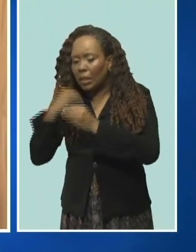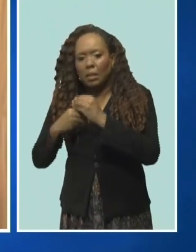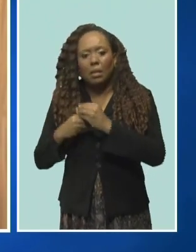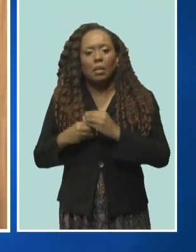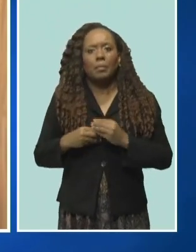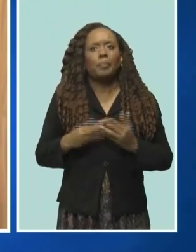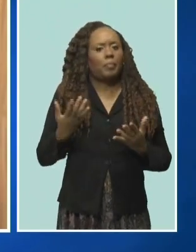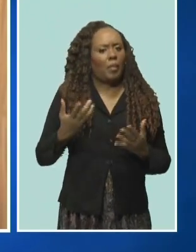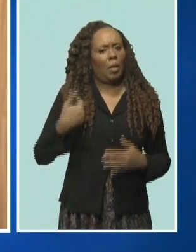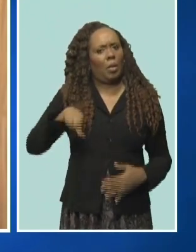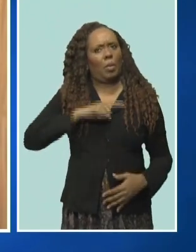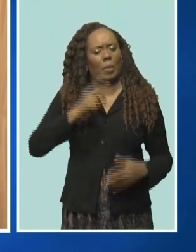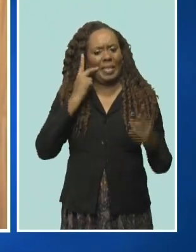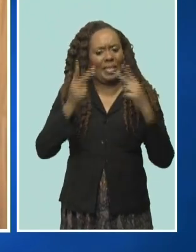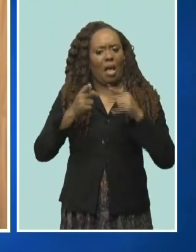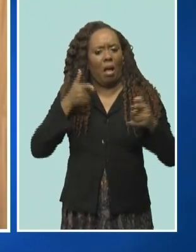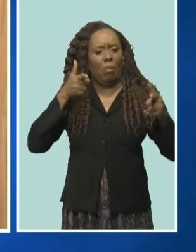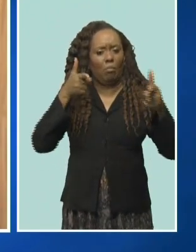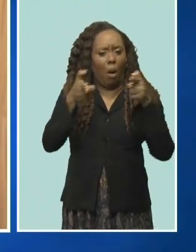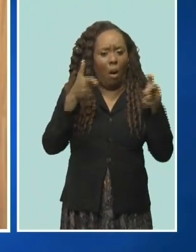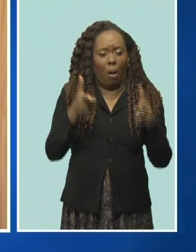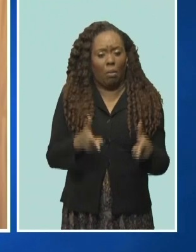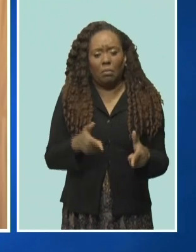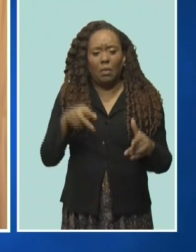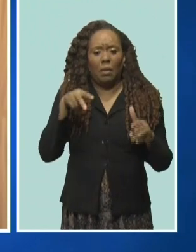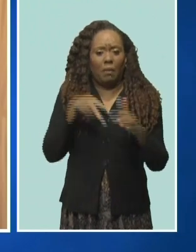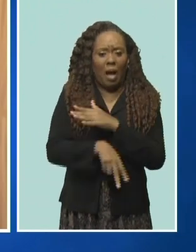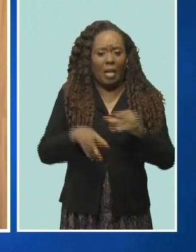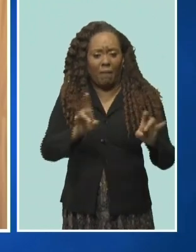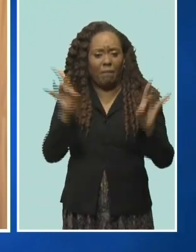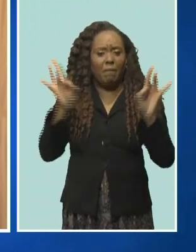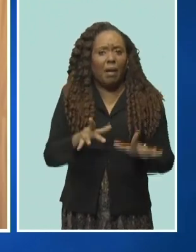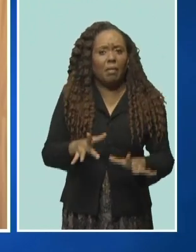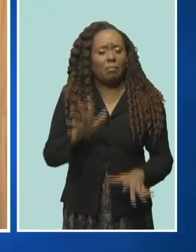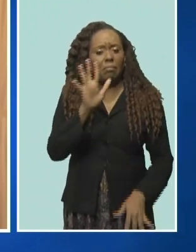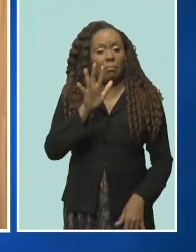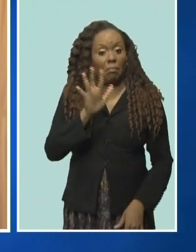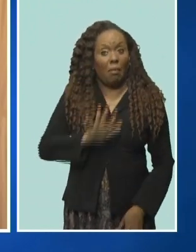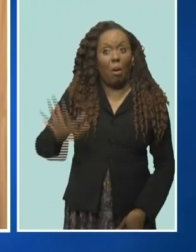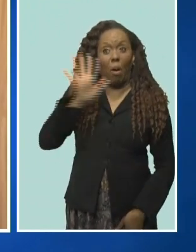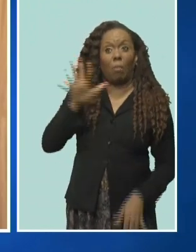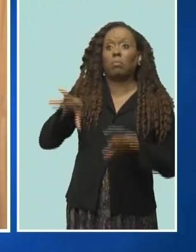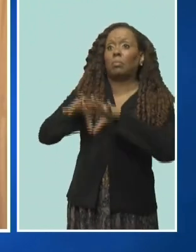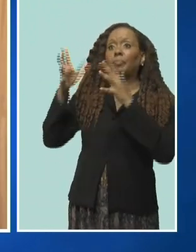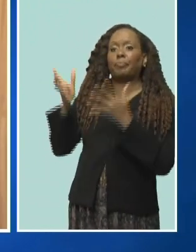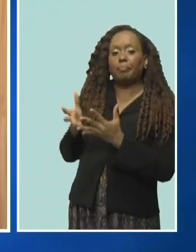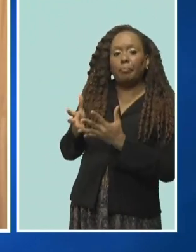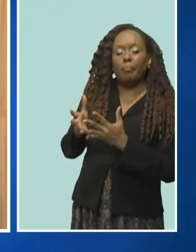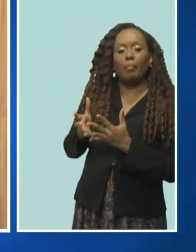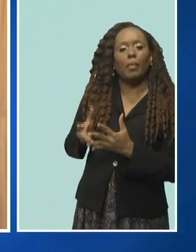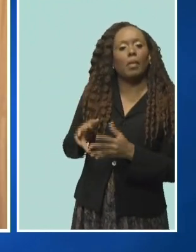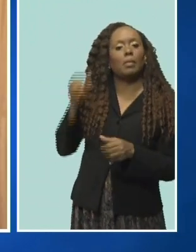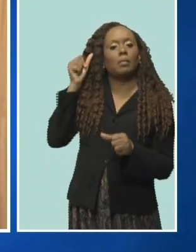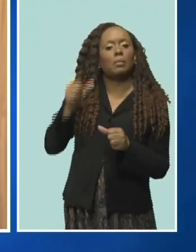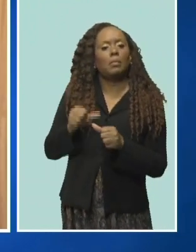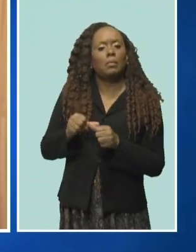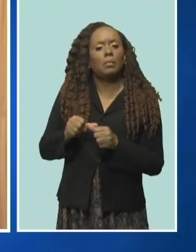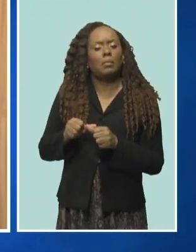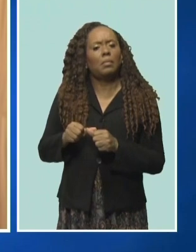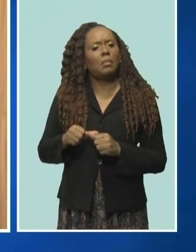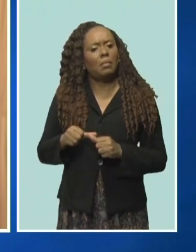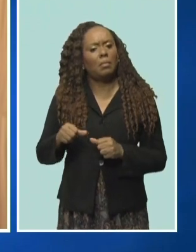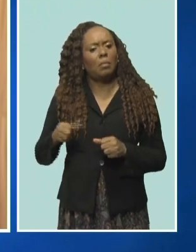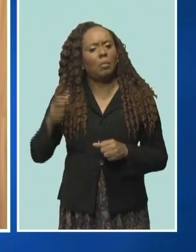unfortunately, we have seen gun violence trend, not only here, but globally, reminding us of the fragile nature of our